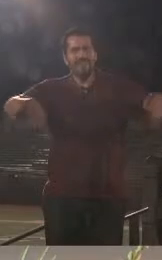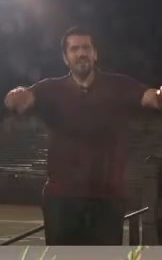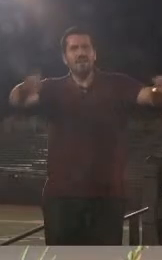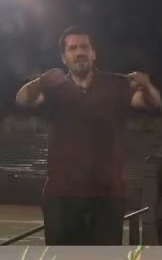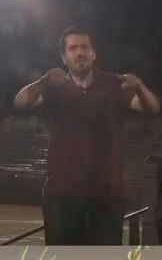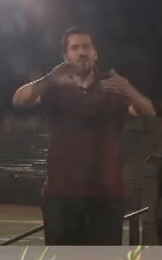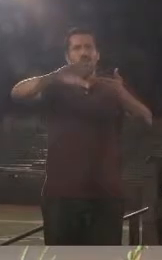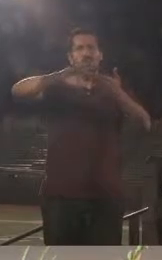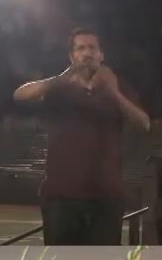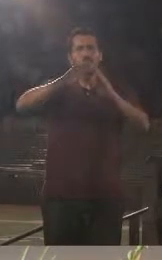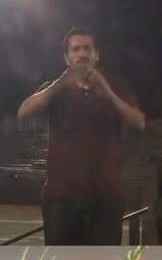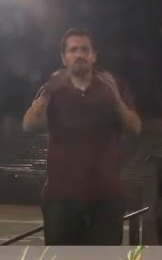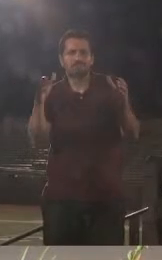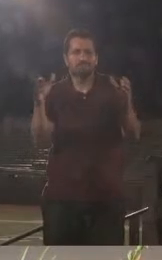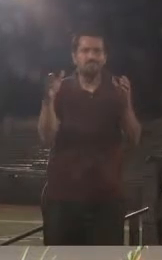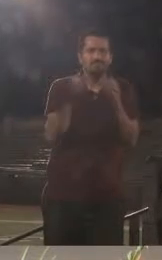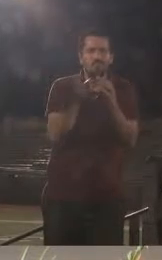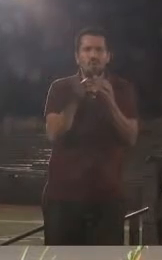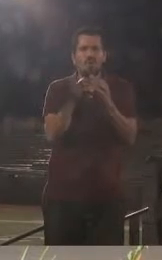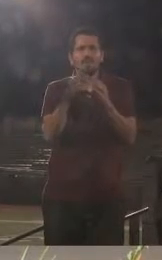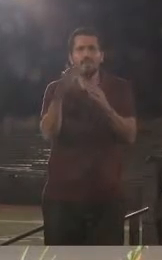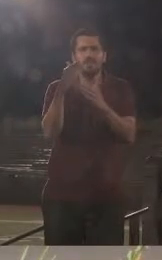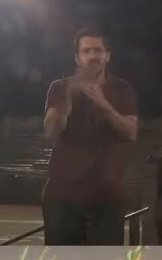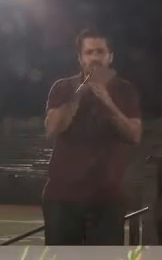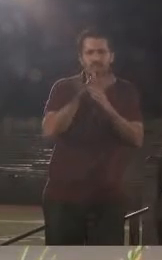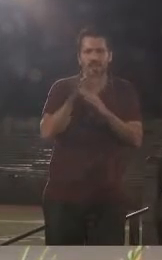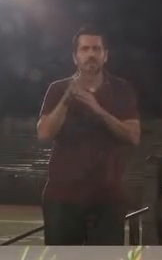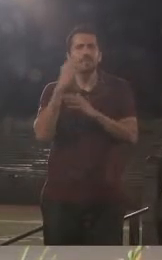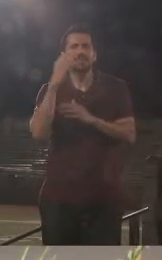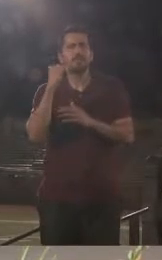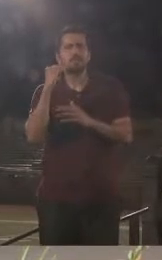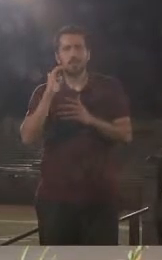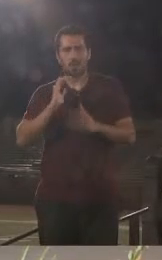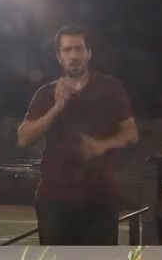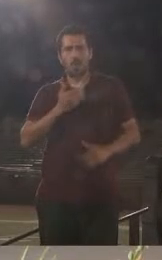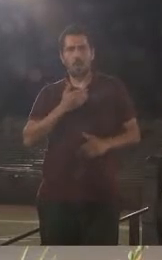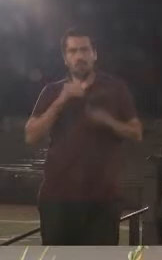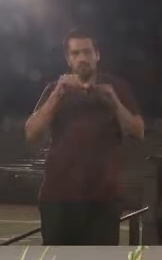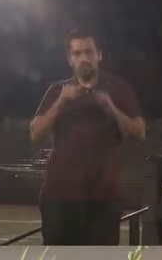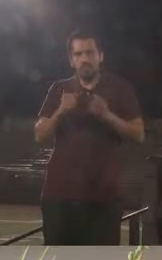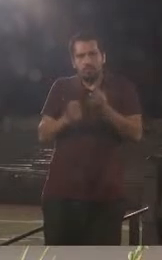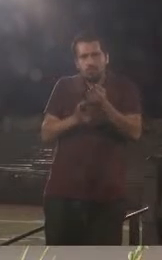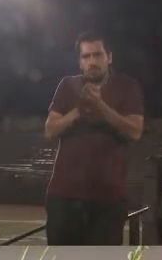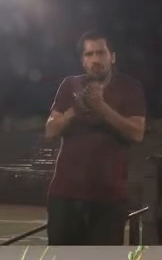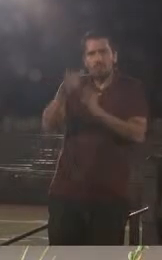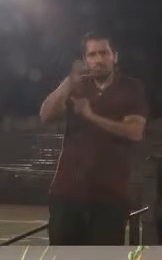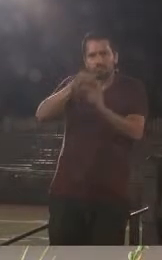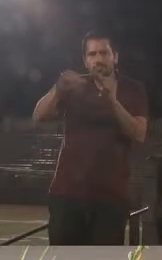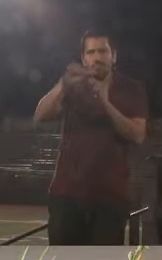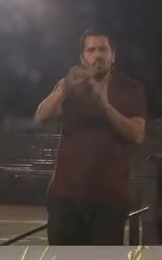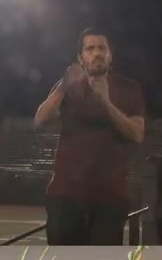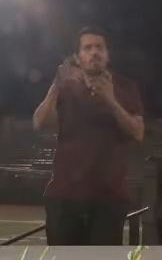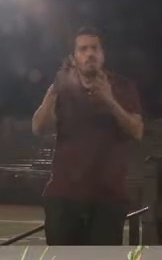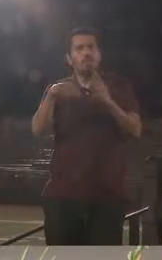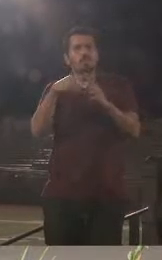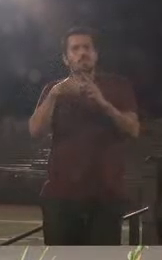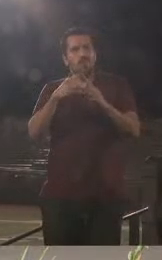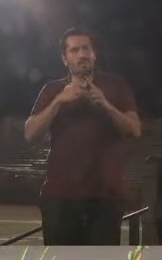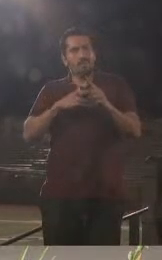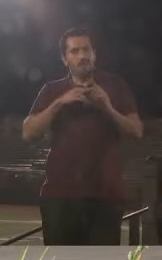we're bound by shared experiences and the knowledge that we can support one another through the darkest of